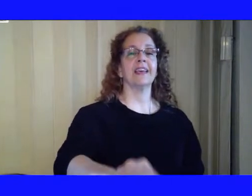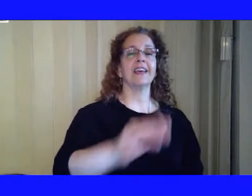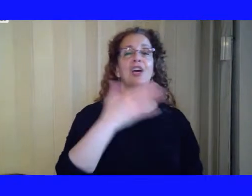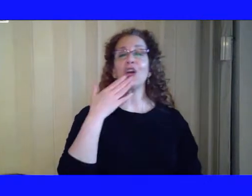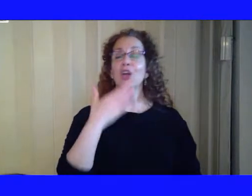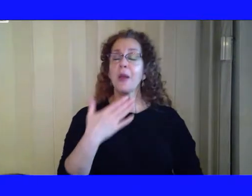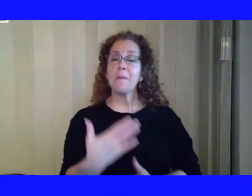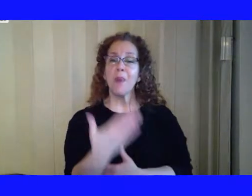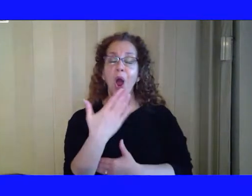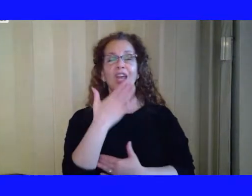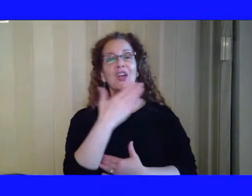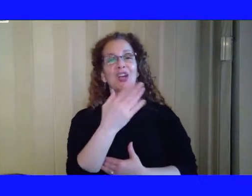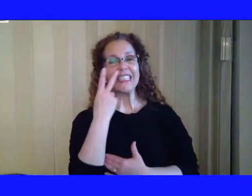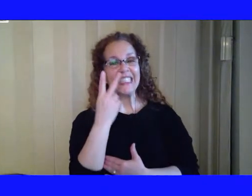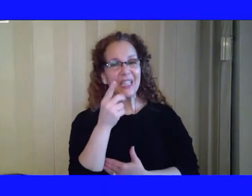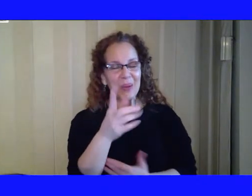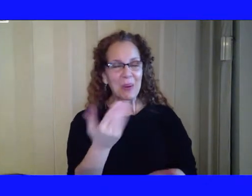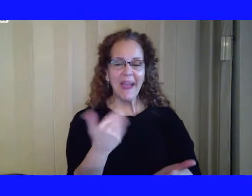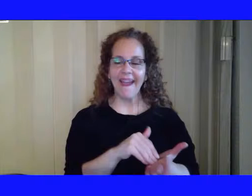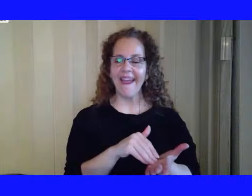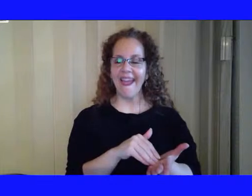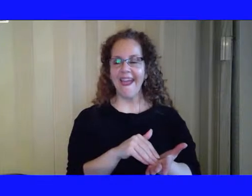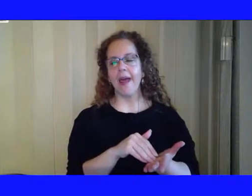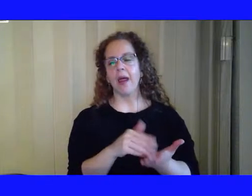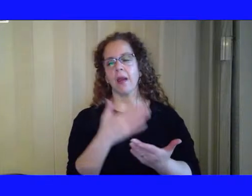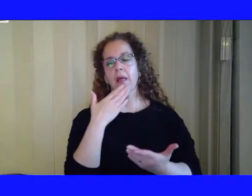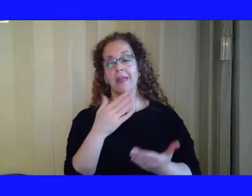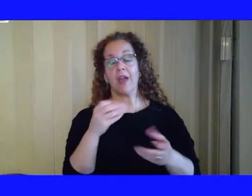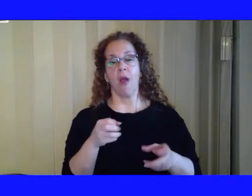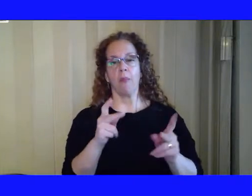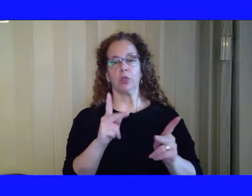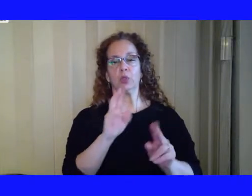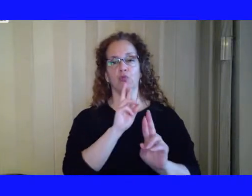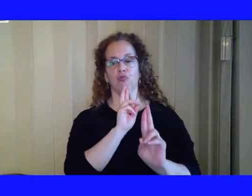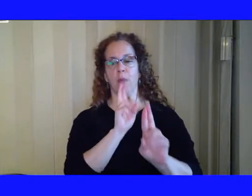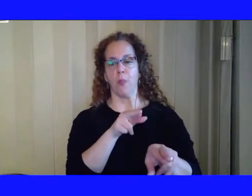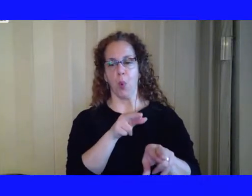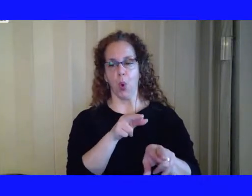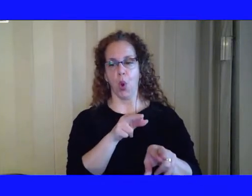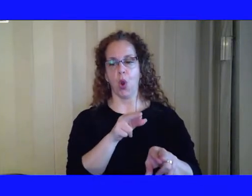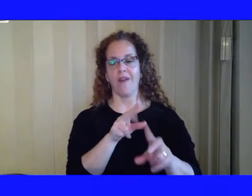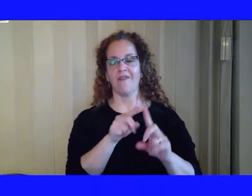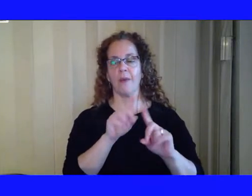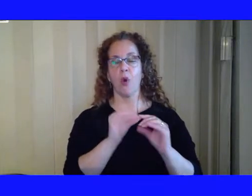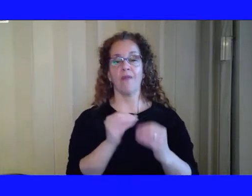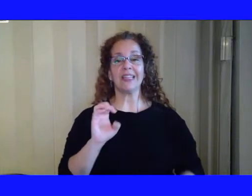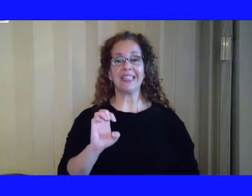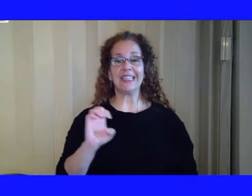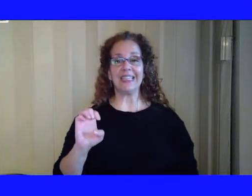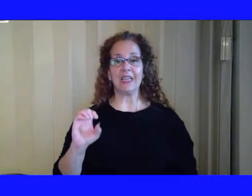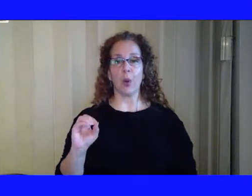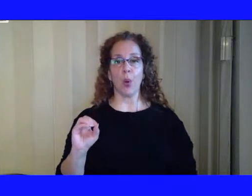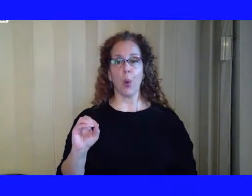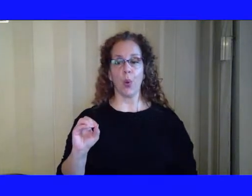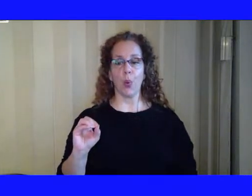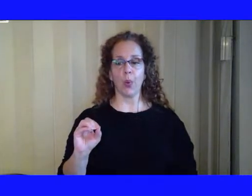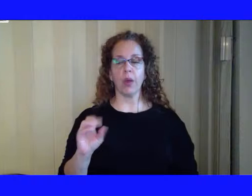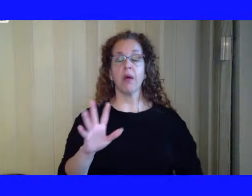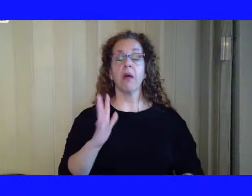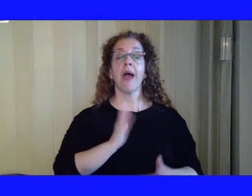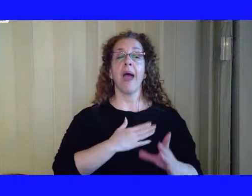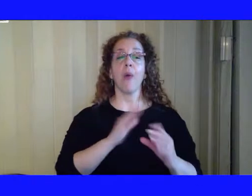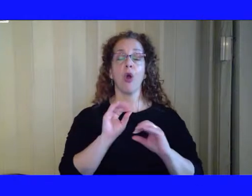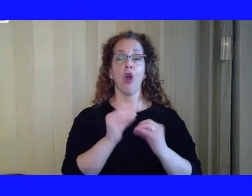discrimination. We also handle reasonable accommodation requests by staff members. The Office of EEO provides